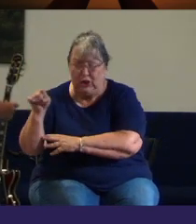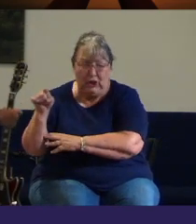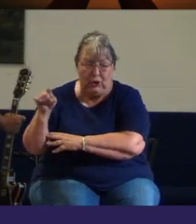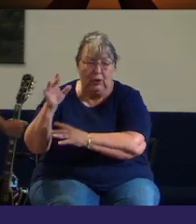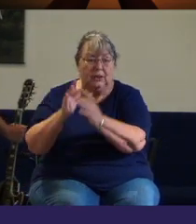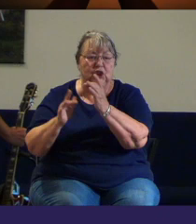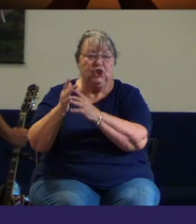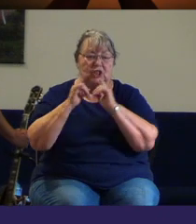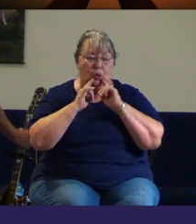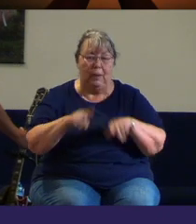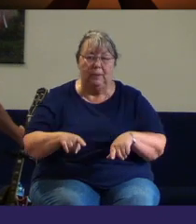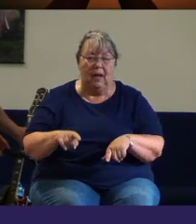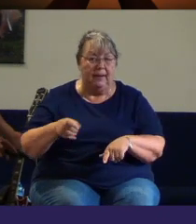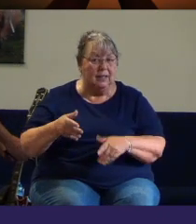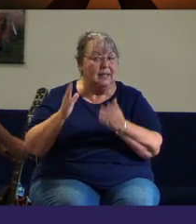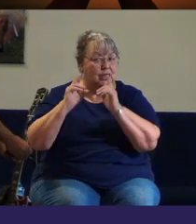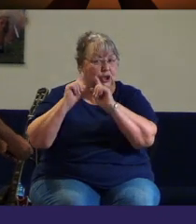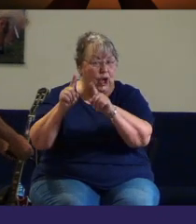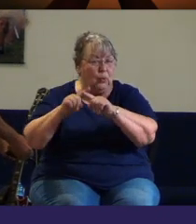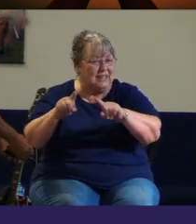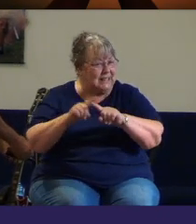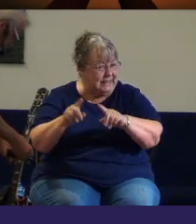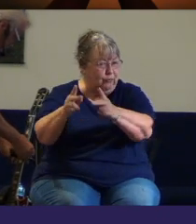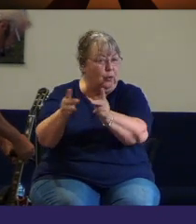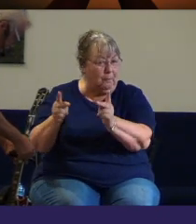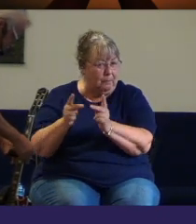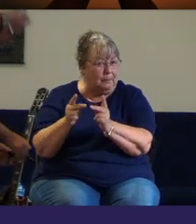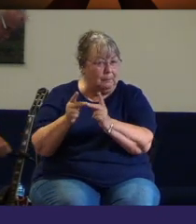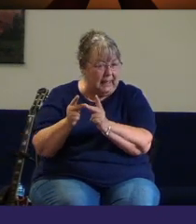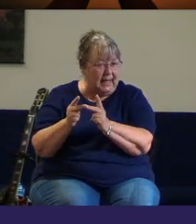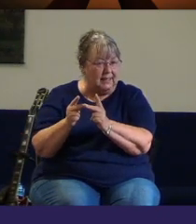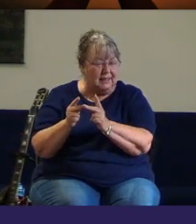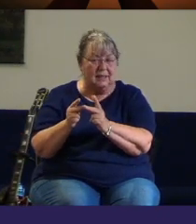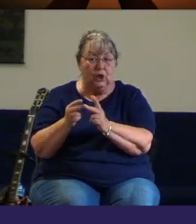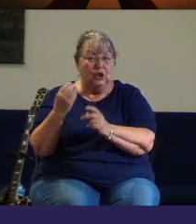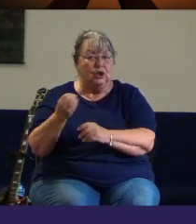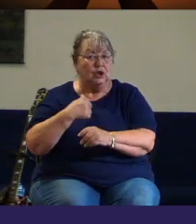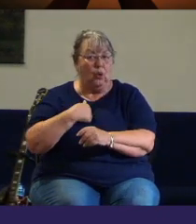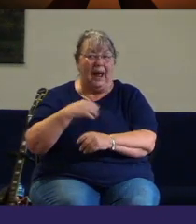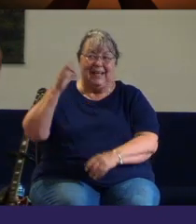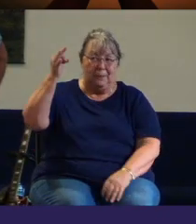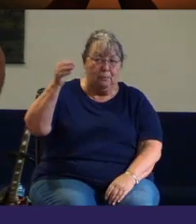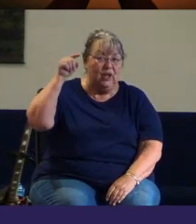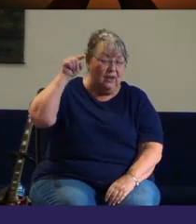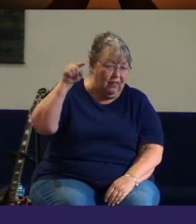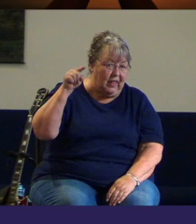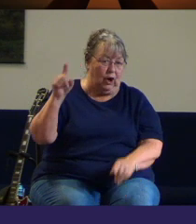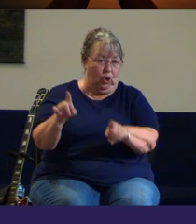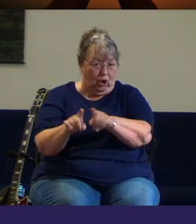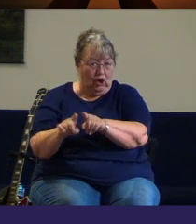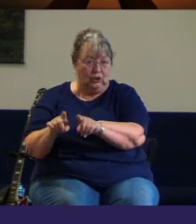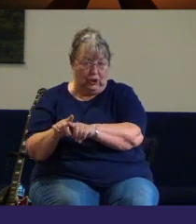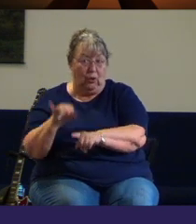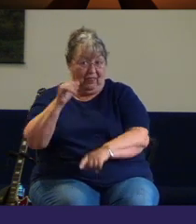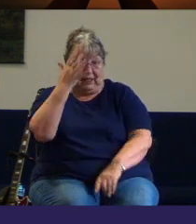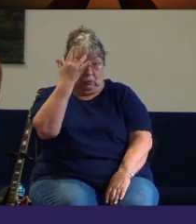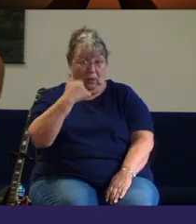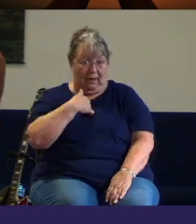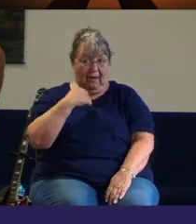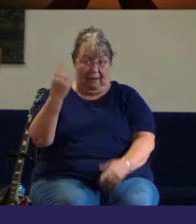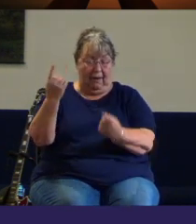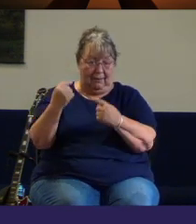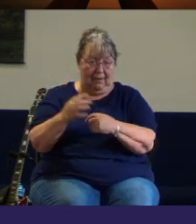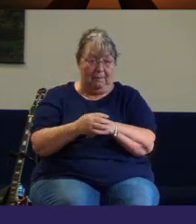Jesus replied, "Let us go somewhere else, to the nearby villages, so I can preach there also. That is why I have